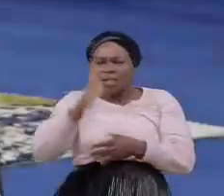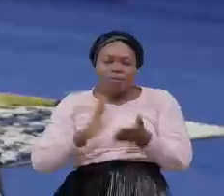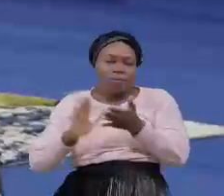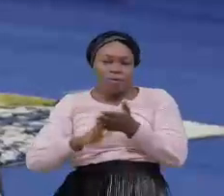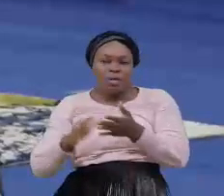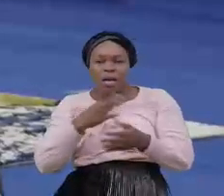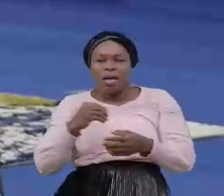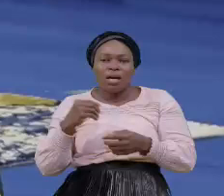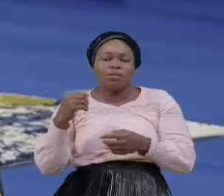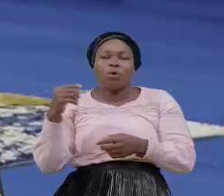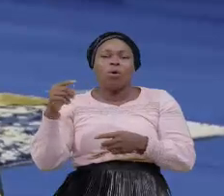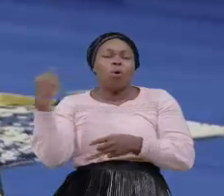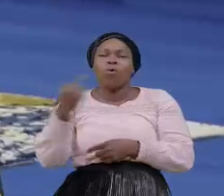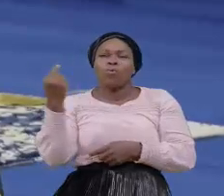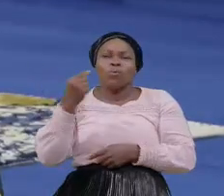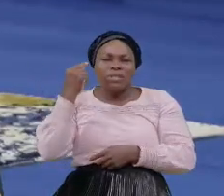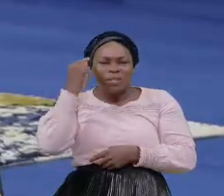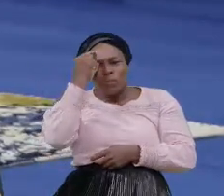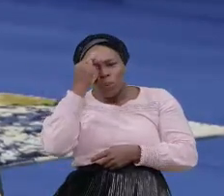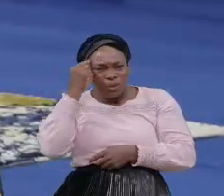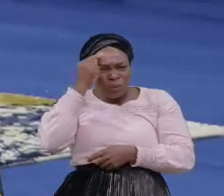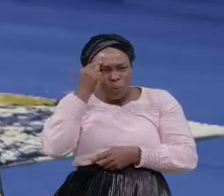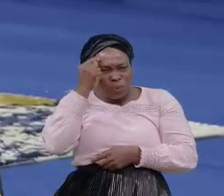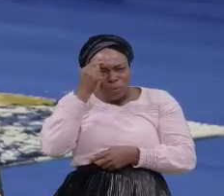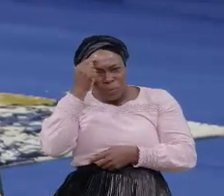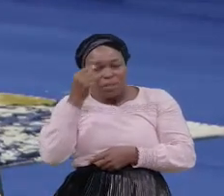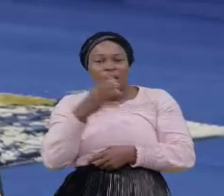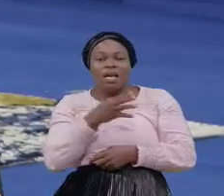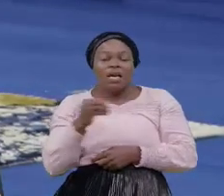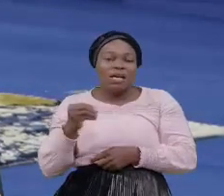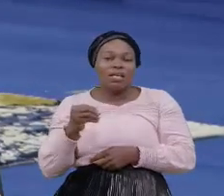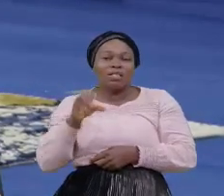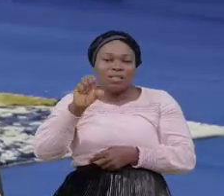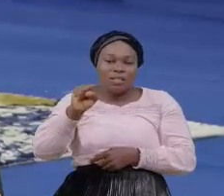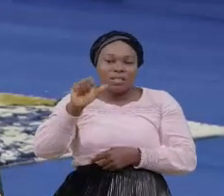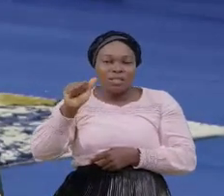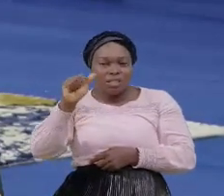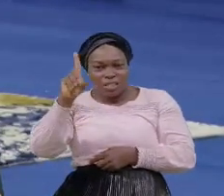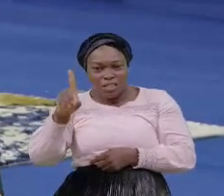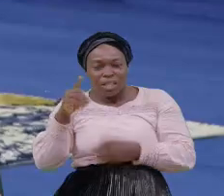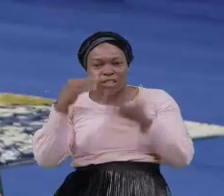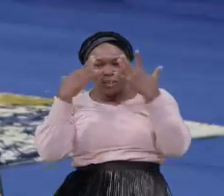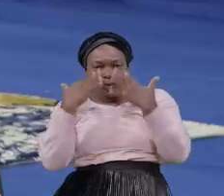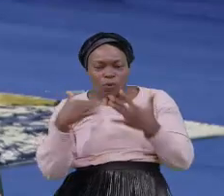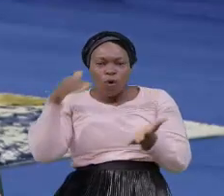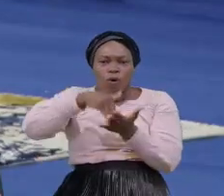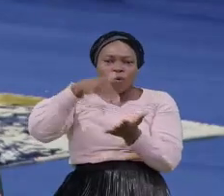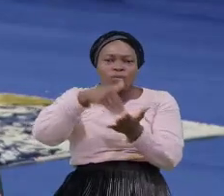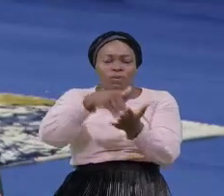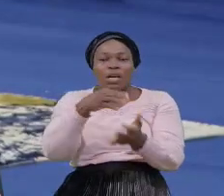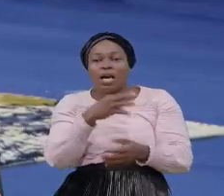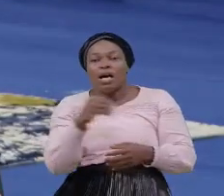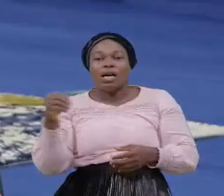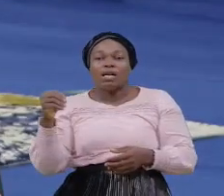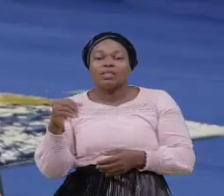see, because they did not believe the word. But the man, he believed his sins were